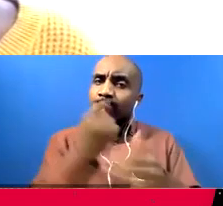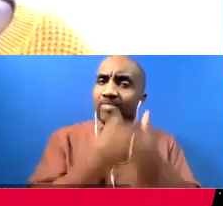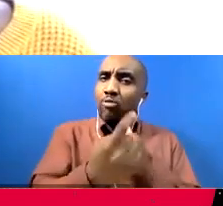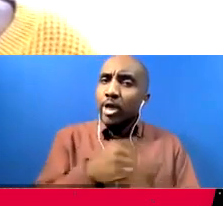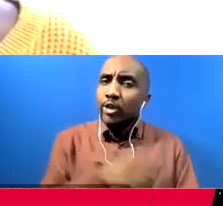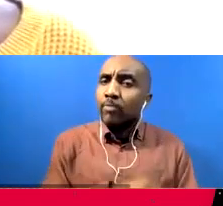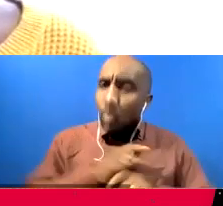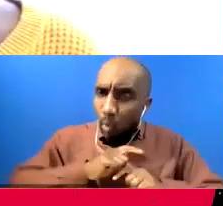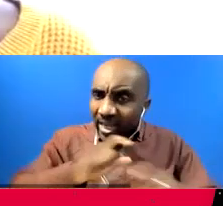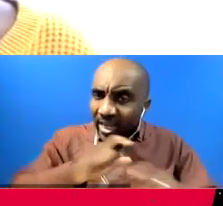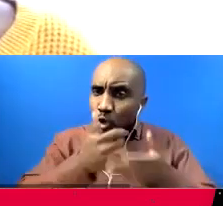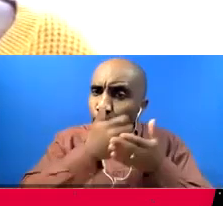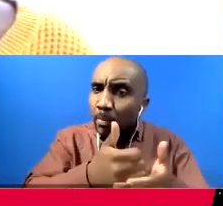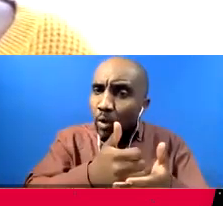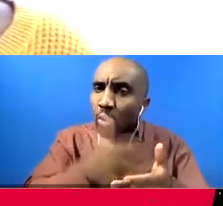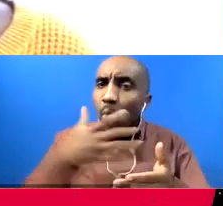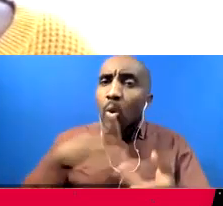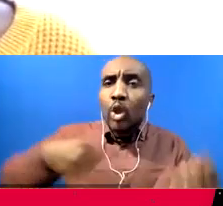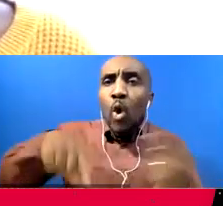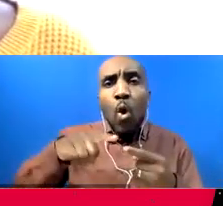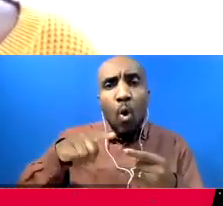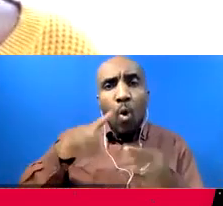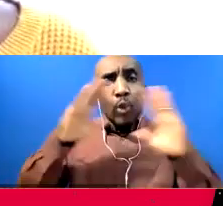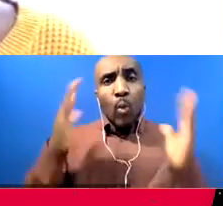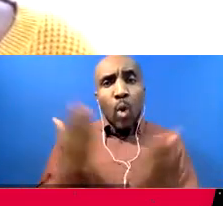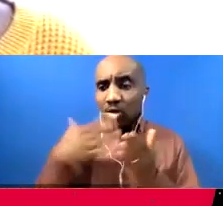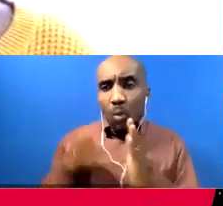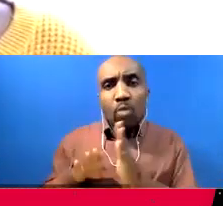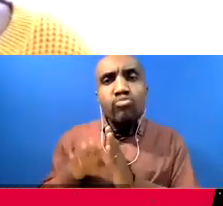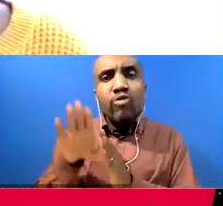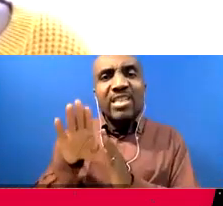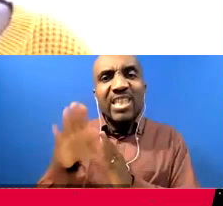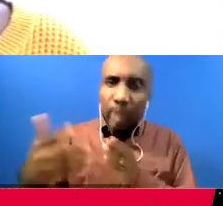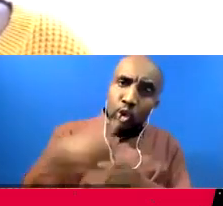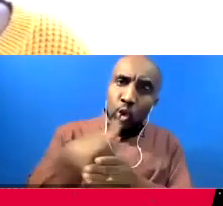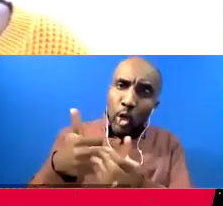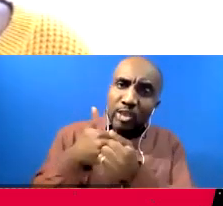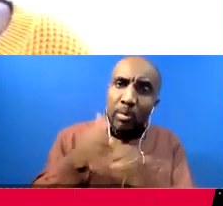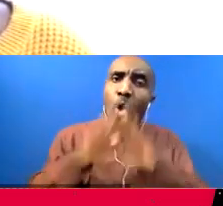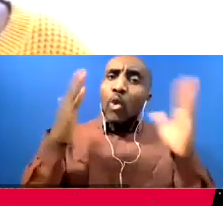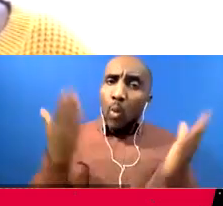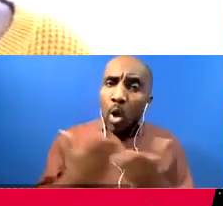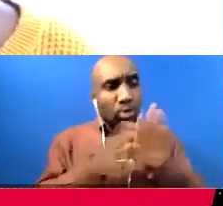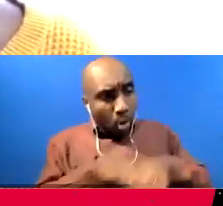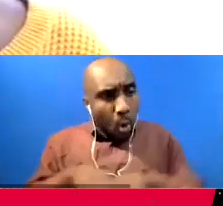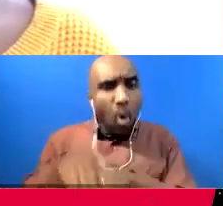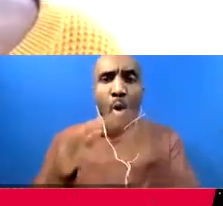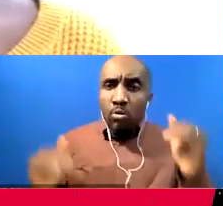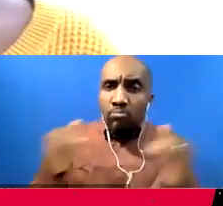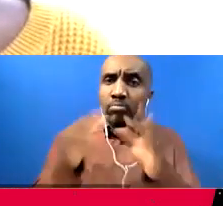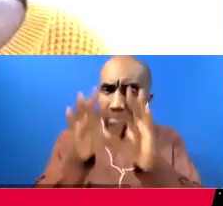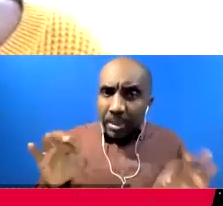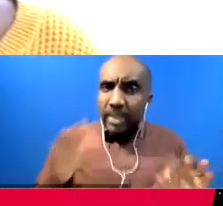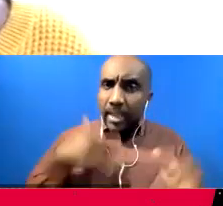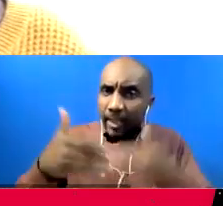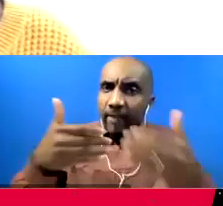will go on doing this, and we would like for all the progressive people of the world to join our ranks in order to make a world in which all people can live. And that's the end of that